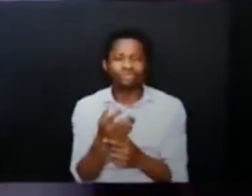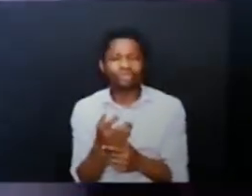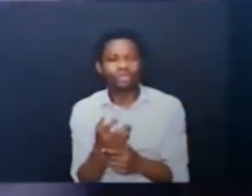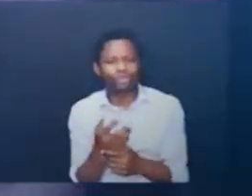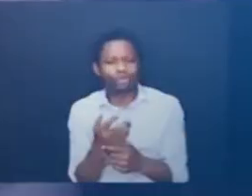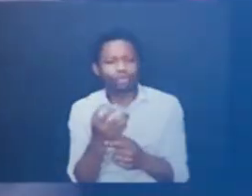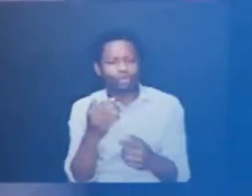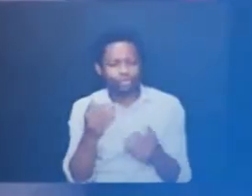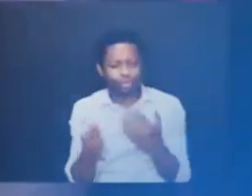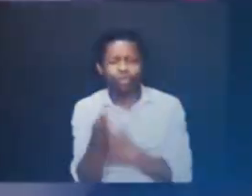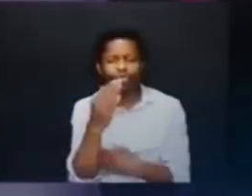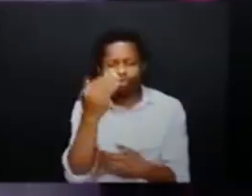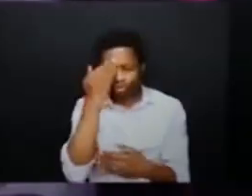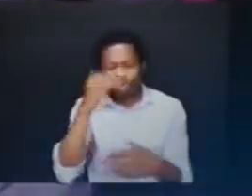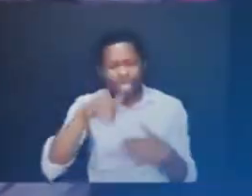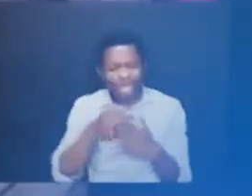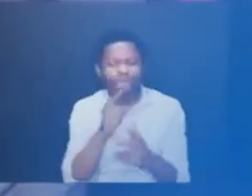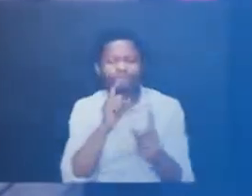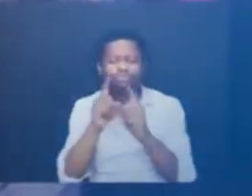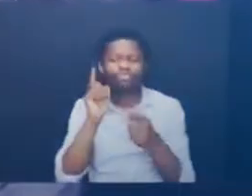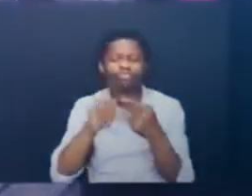Samuel.